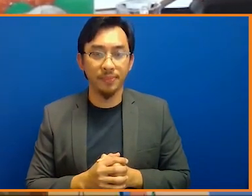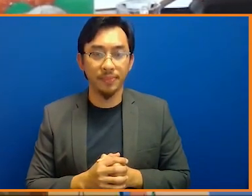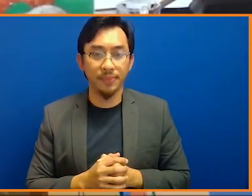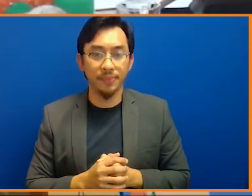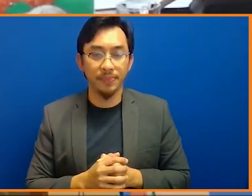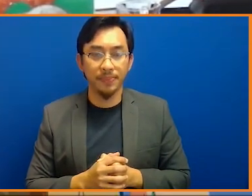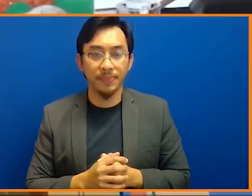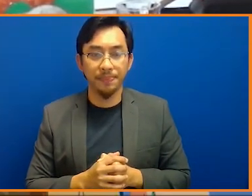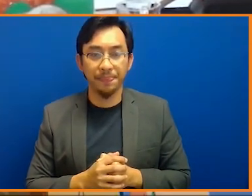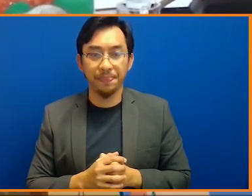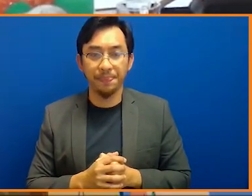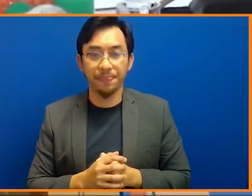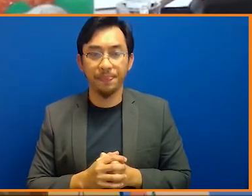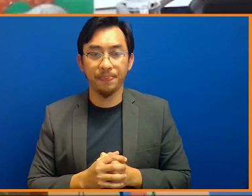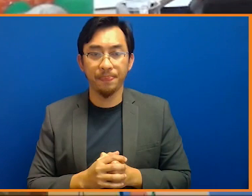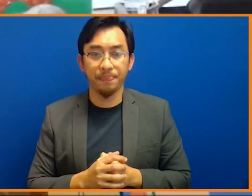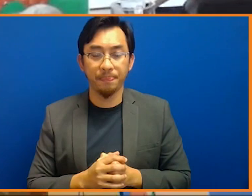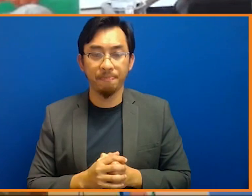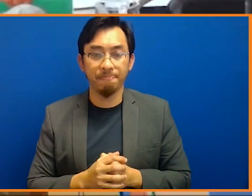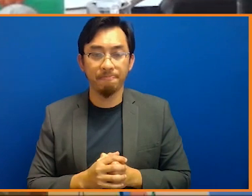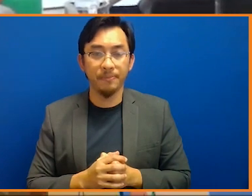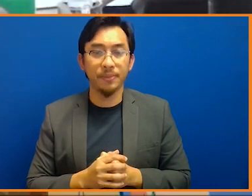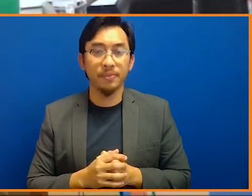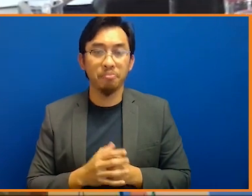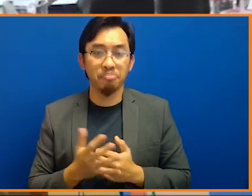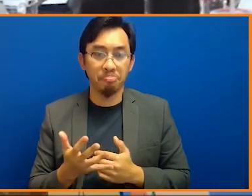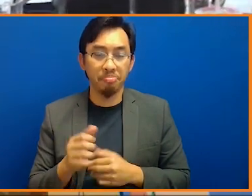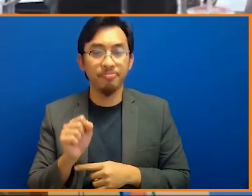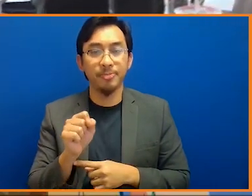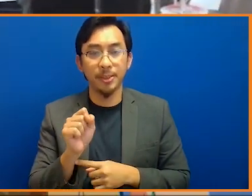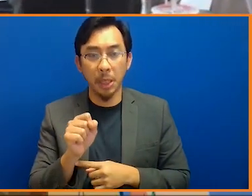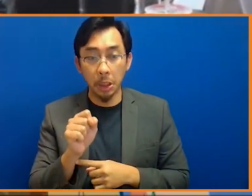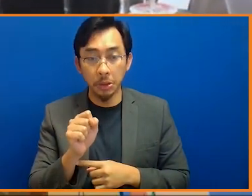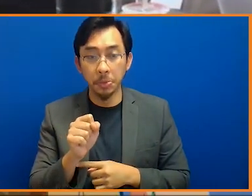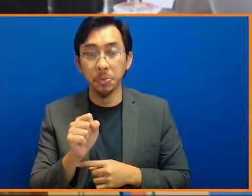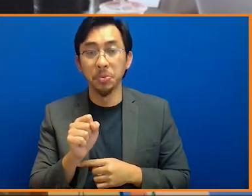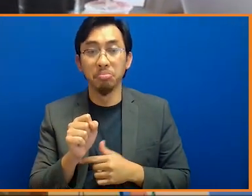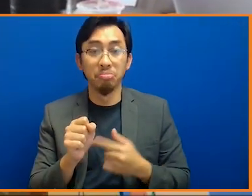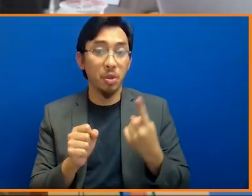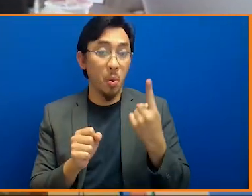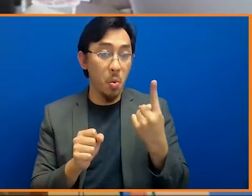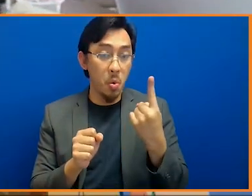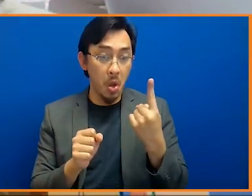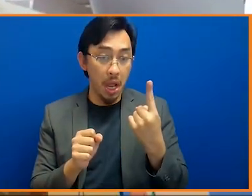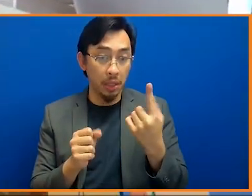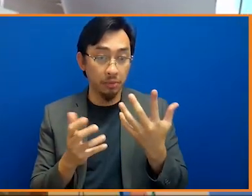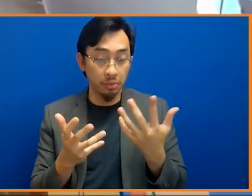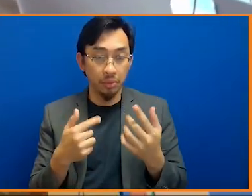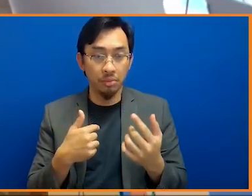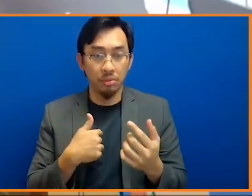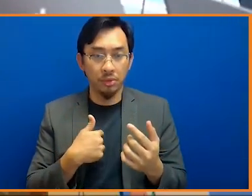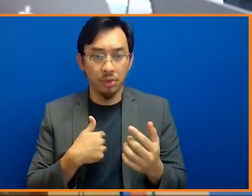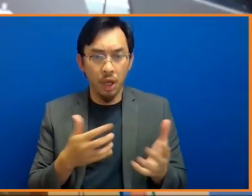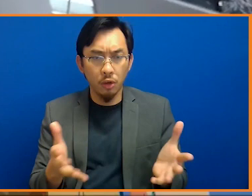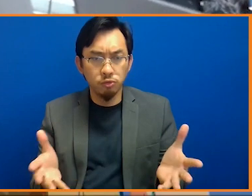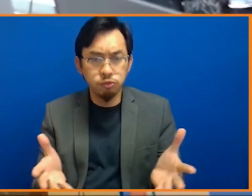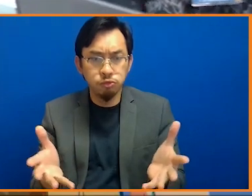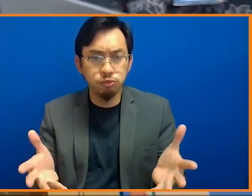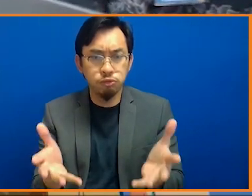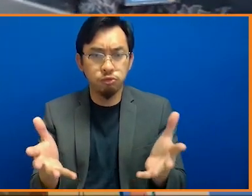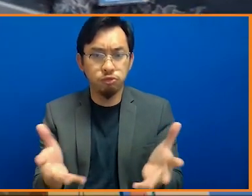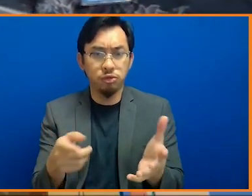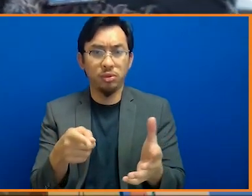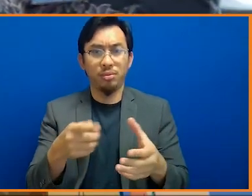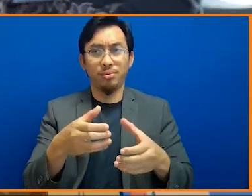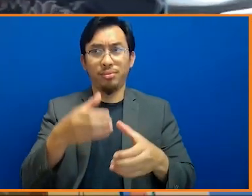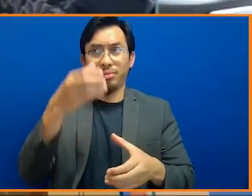Yes. That's the other that one thing that why actually we encourage to